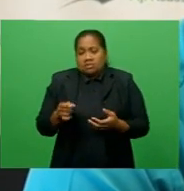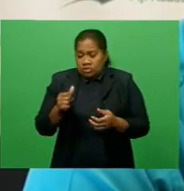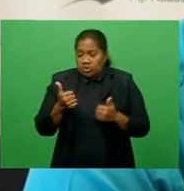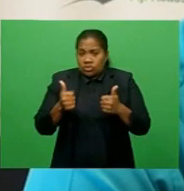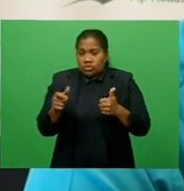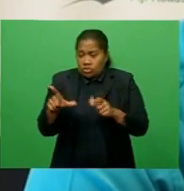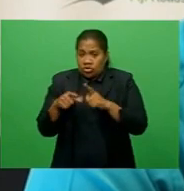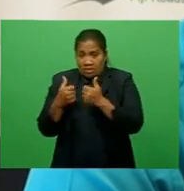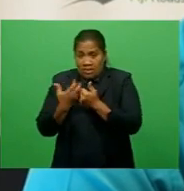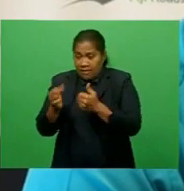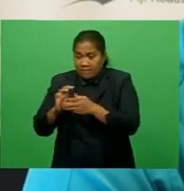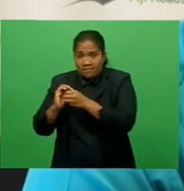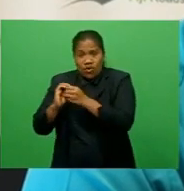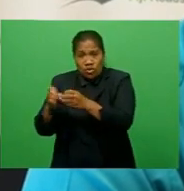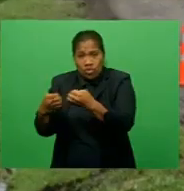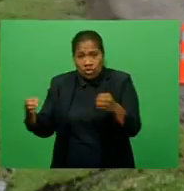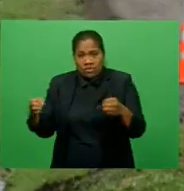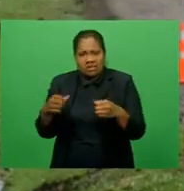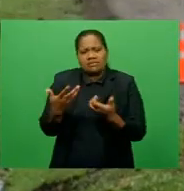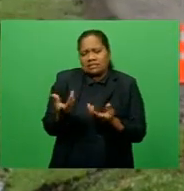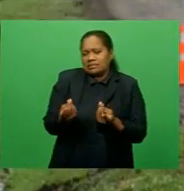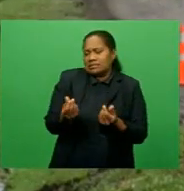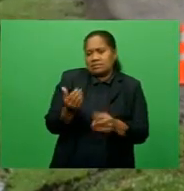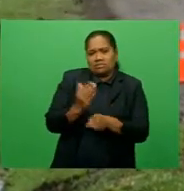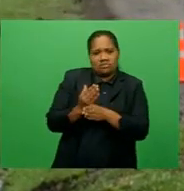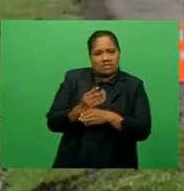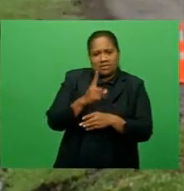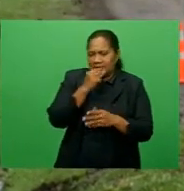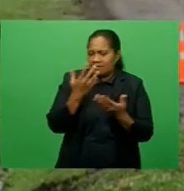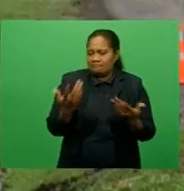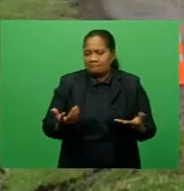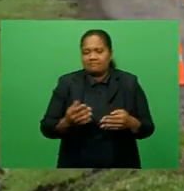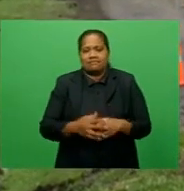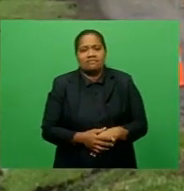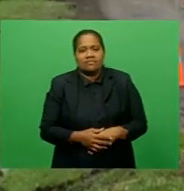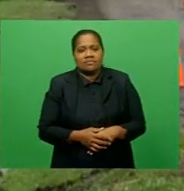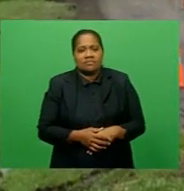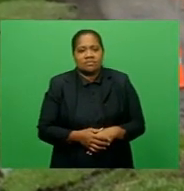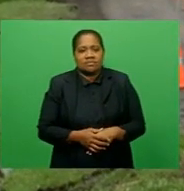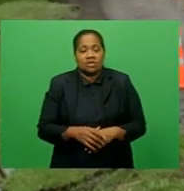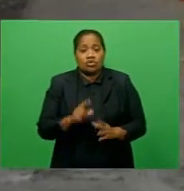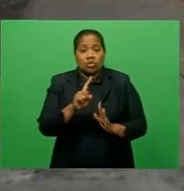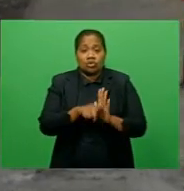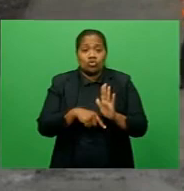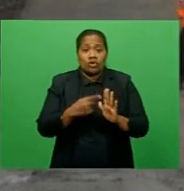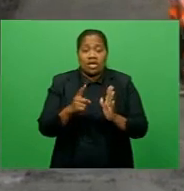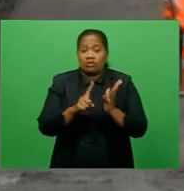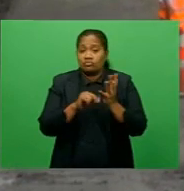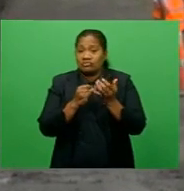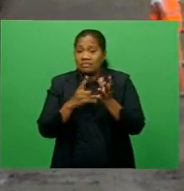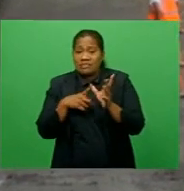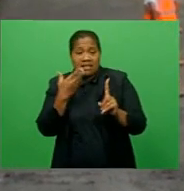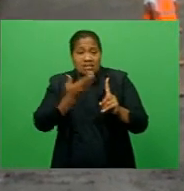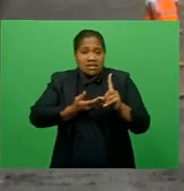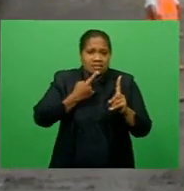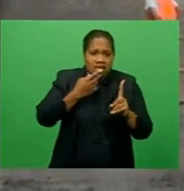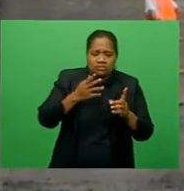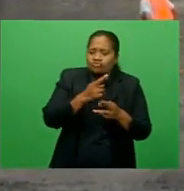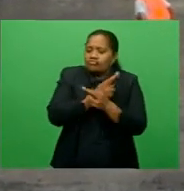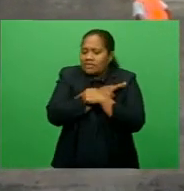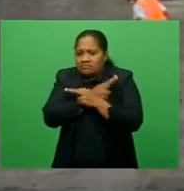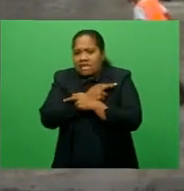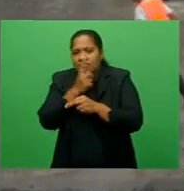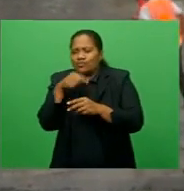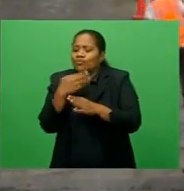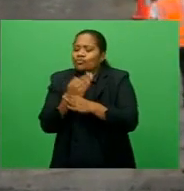to get the roads done in good time. Infrastructure Minister Chone Usamate is urging Fijians to respect the contractors working on the road